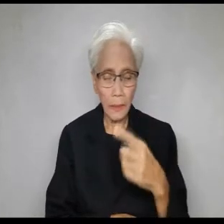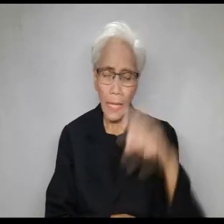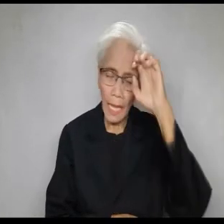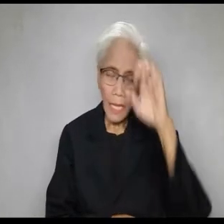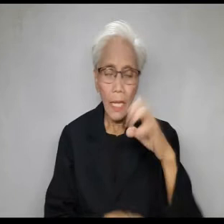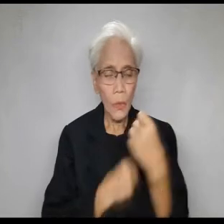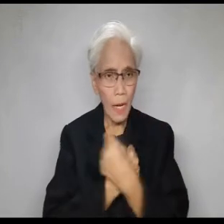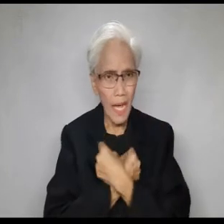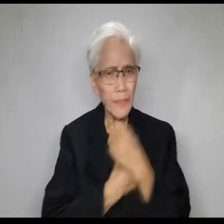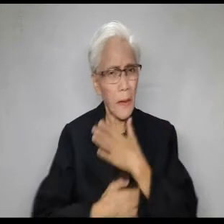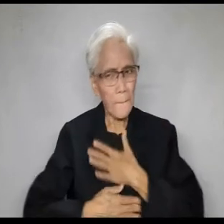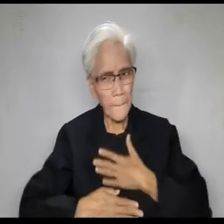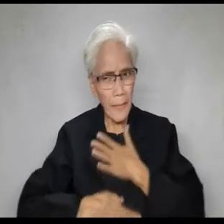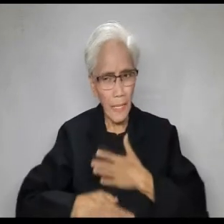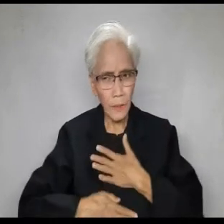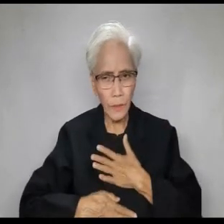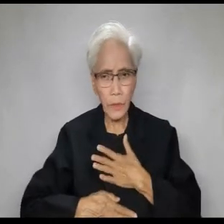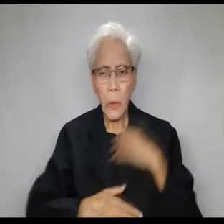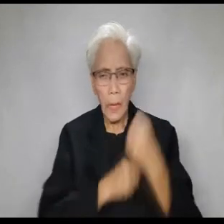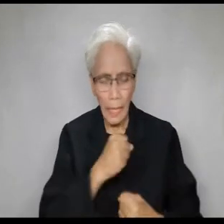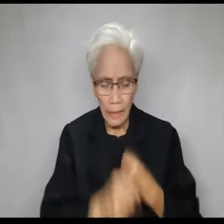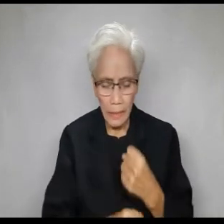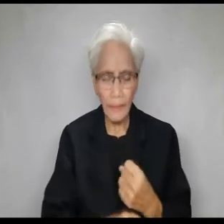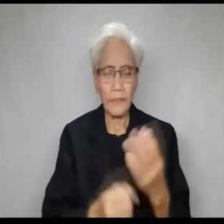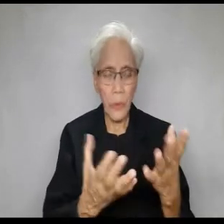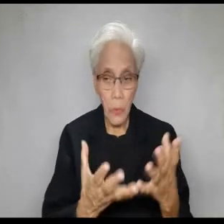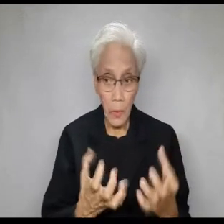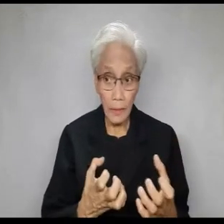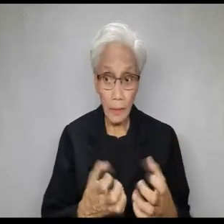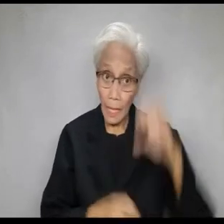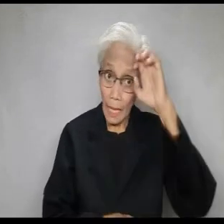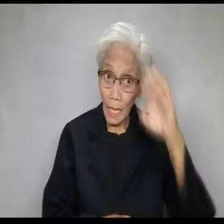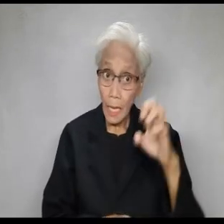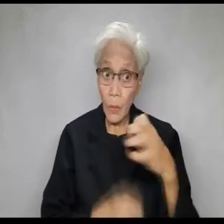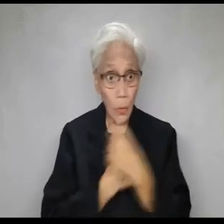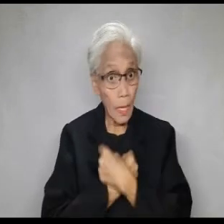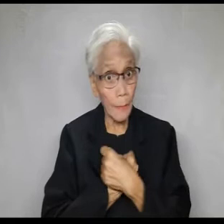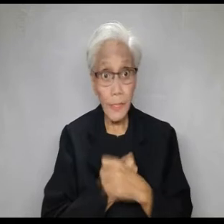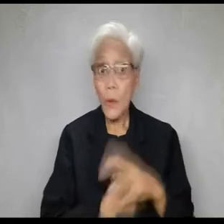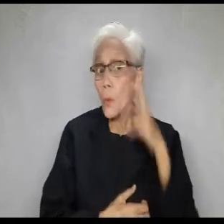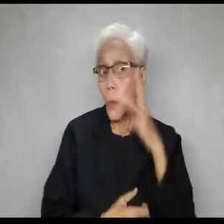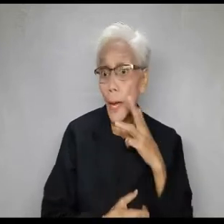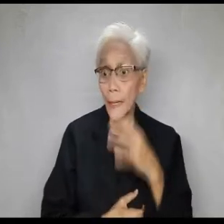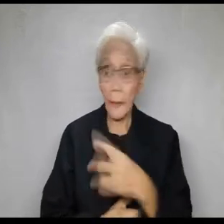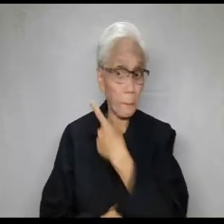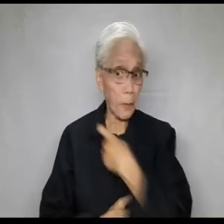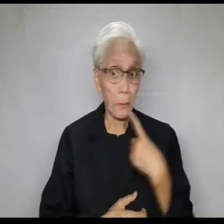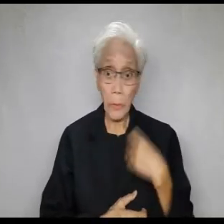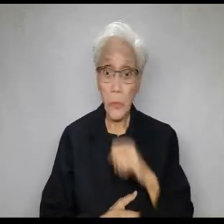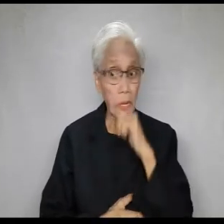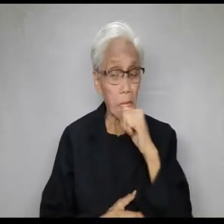says, "He who loves pleasure will suffer want. He who loves wine and